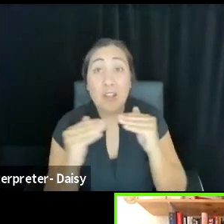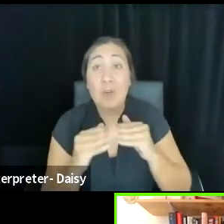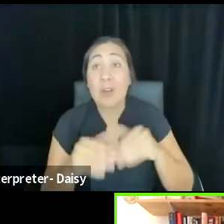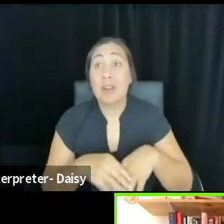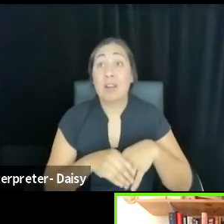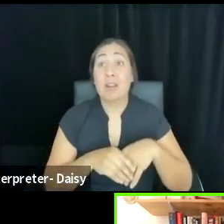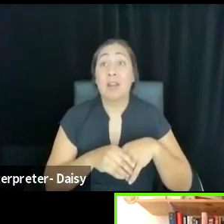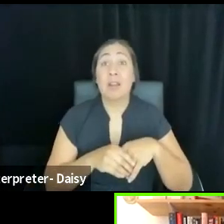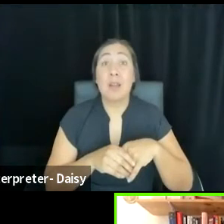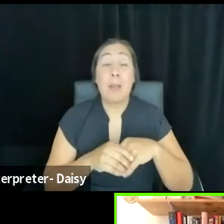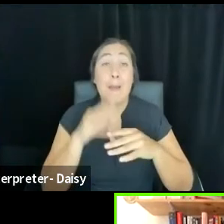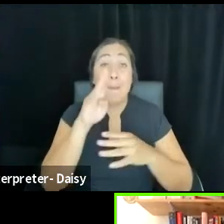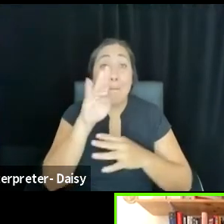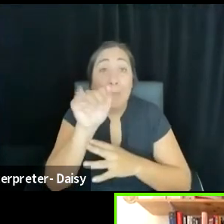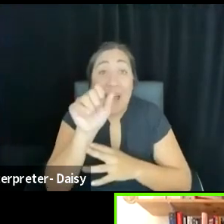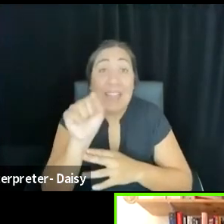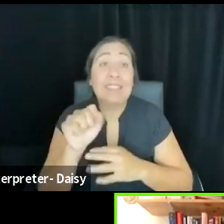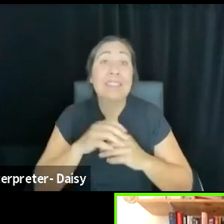to you,